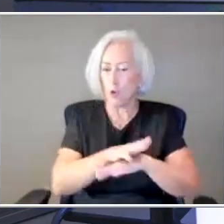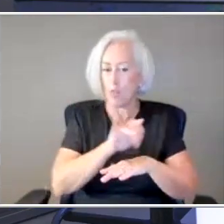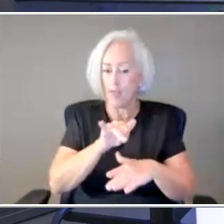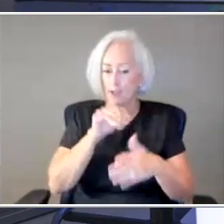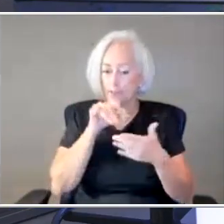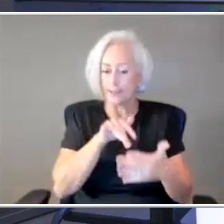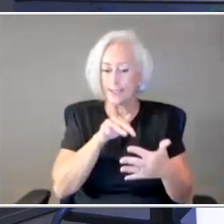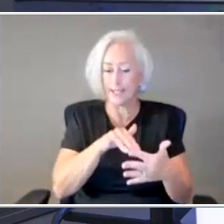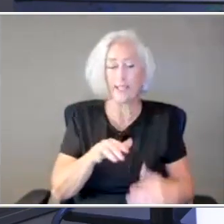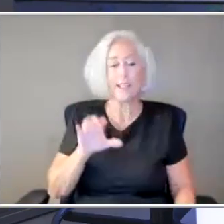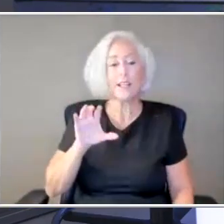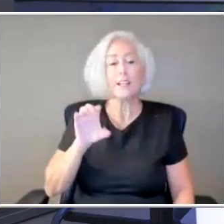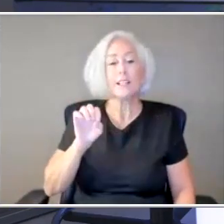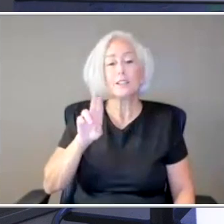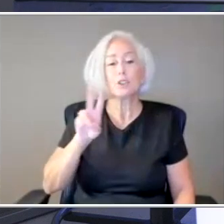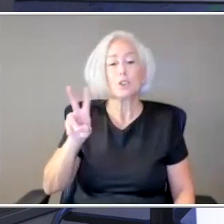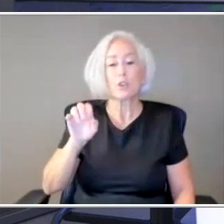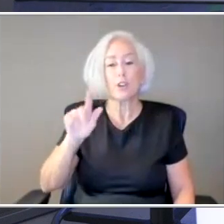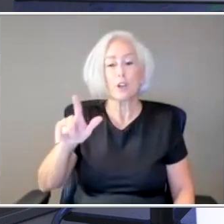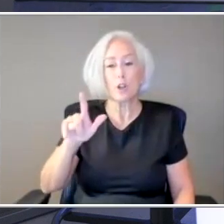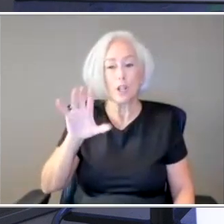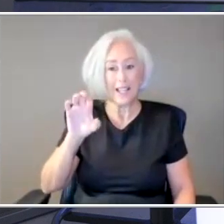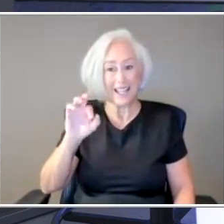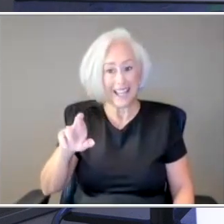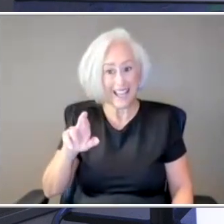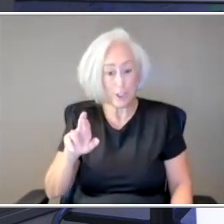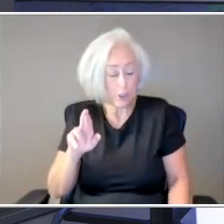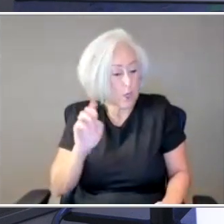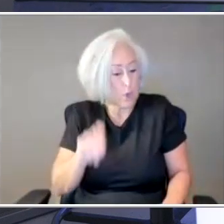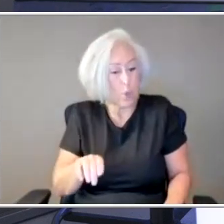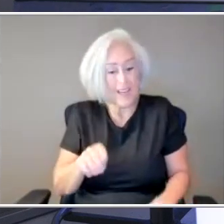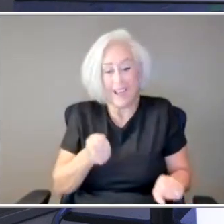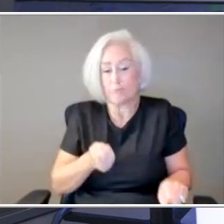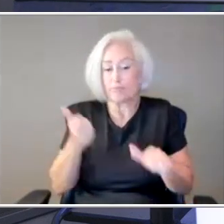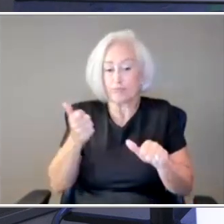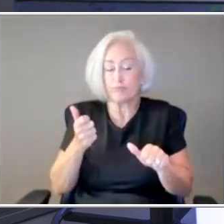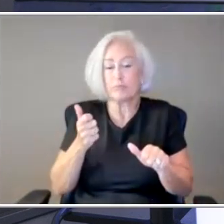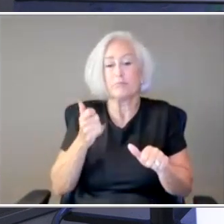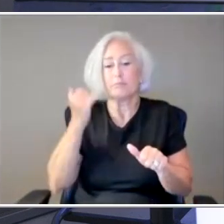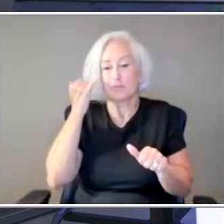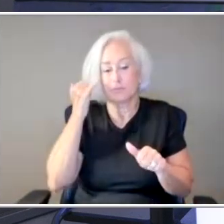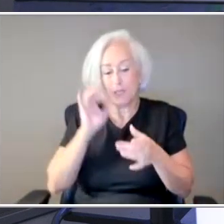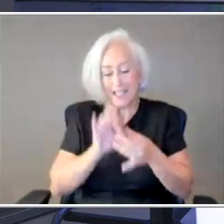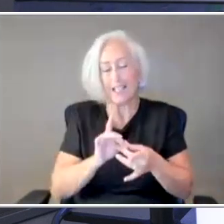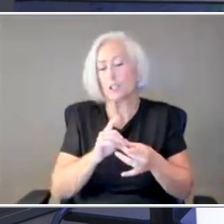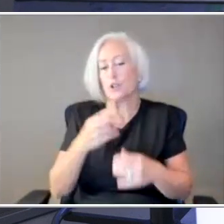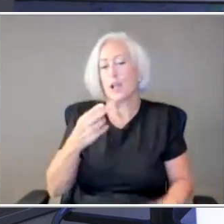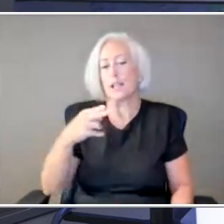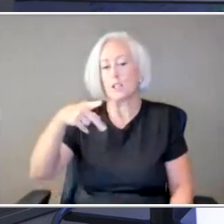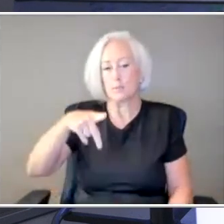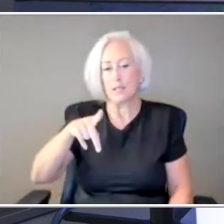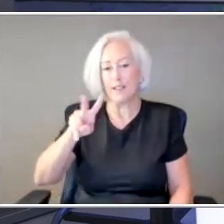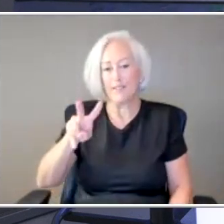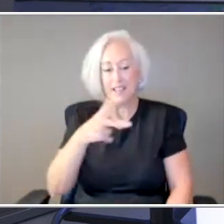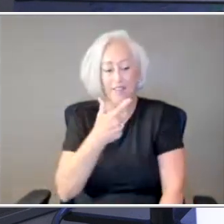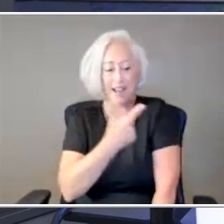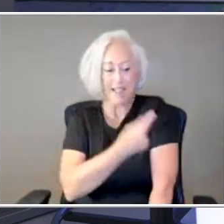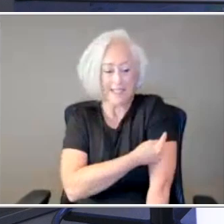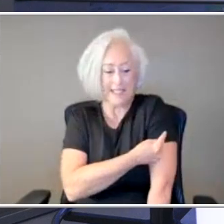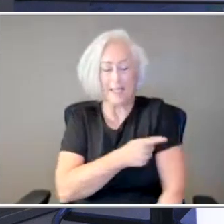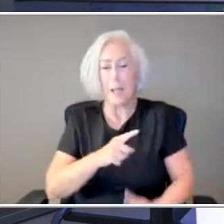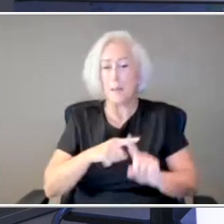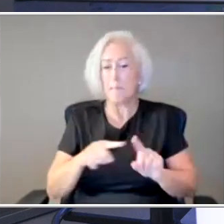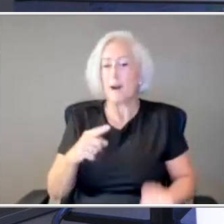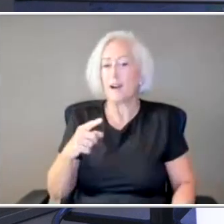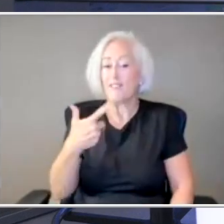cancer today that it could be eliminated one day thanks to the HPV vaccine, but HPV vaccination rates have been very low. So please,